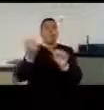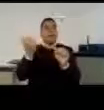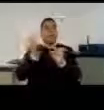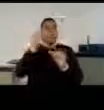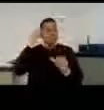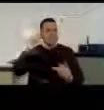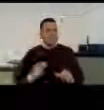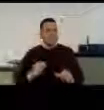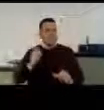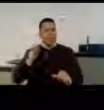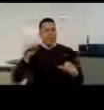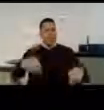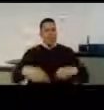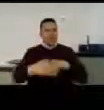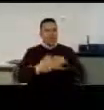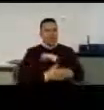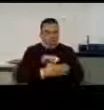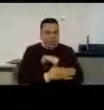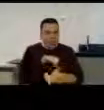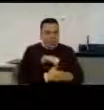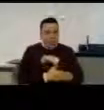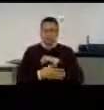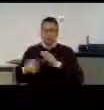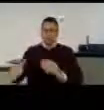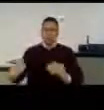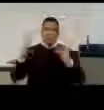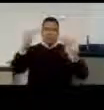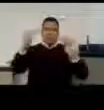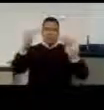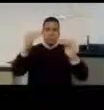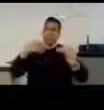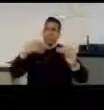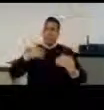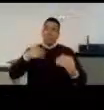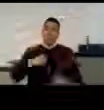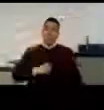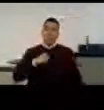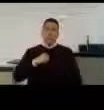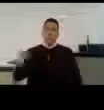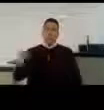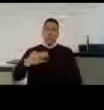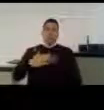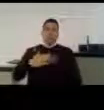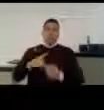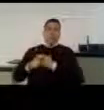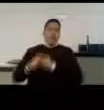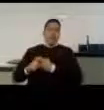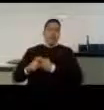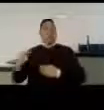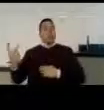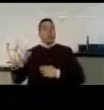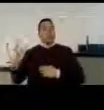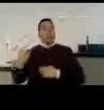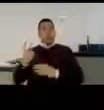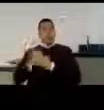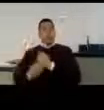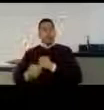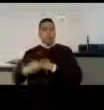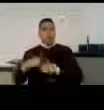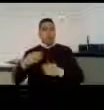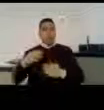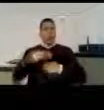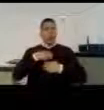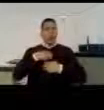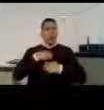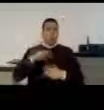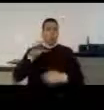country. And she is a top disability advocate and somebody I'm proud to call a friend as well. We've often lobbied together. But